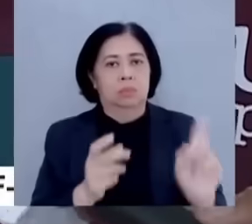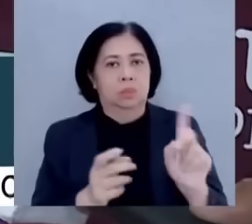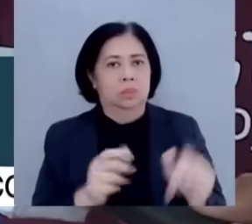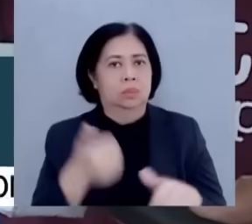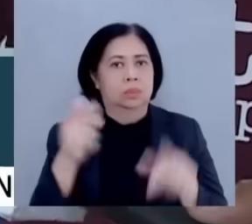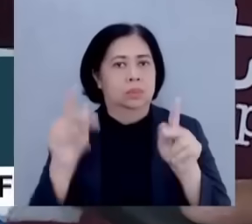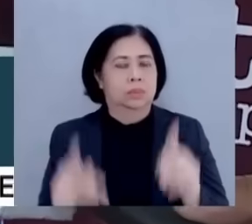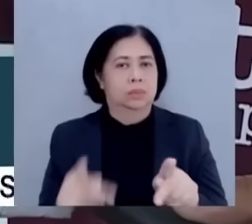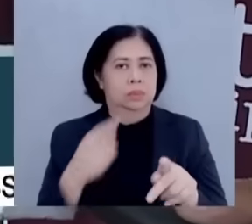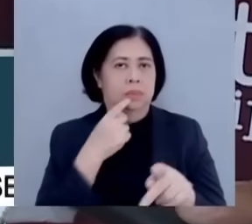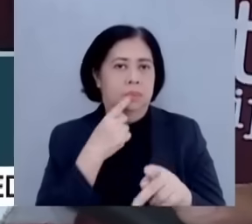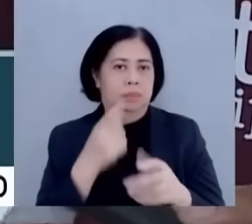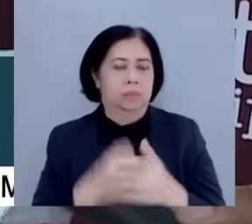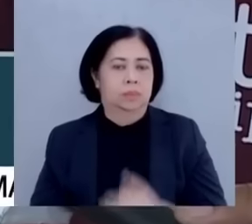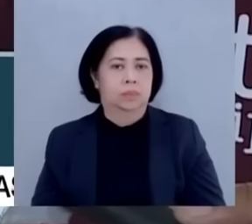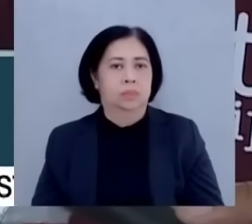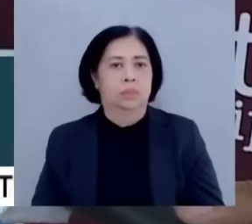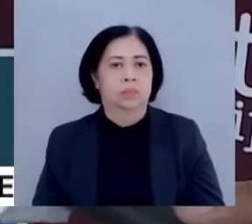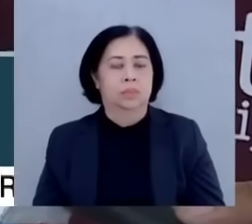said. So,